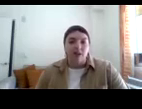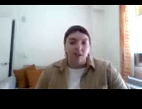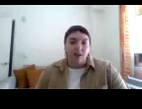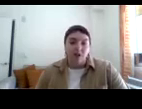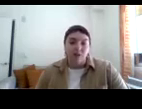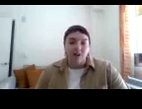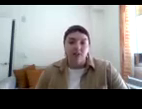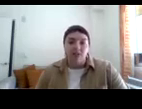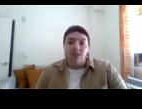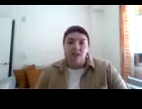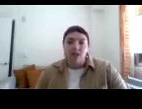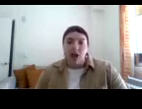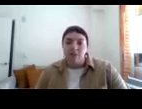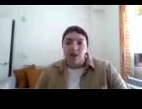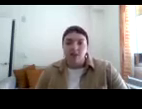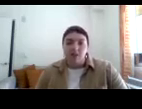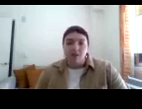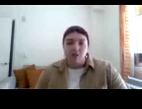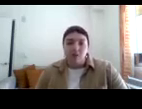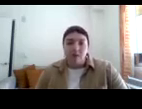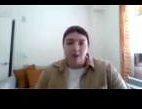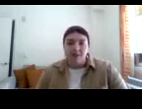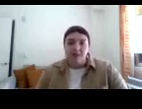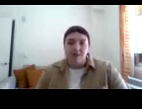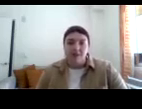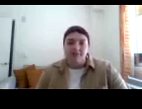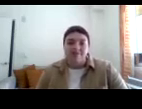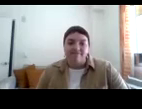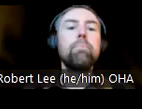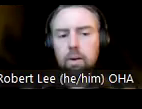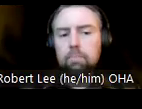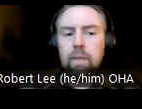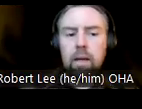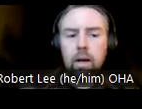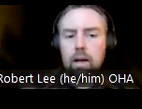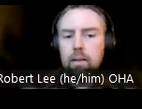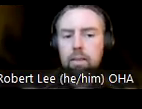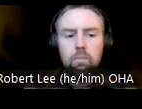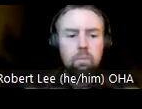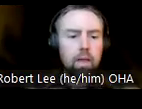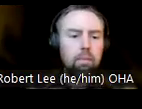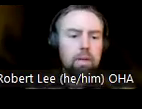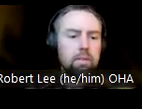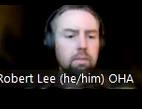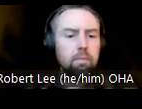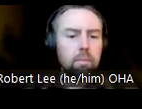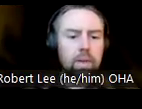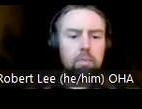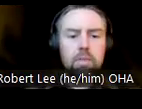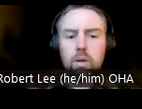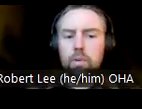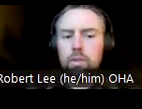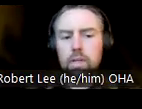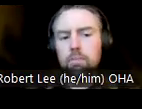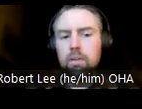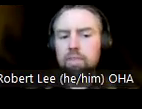access healthcare interpreters. And I will pass it over to Robert. Great, thank you, Em. One of the other bills that we thought